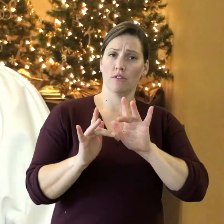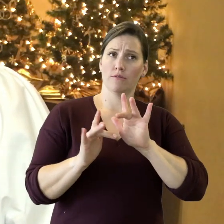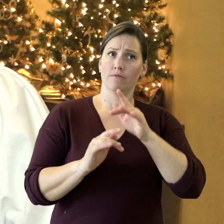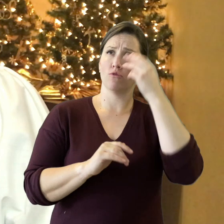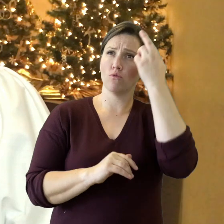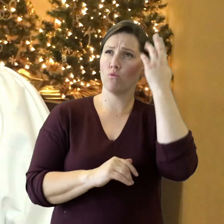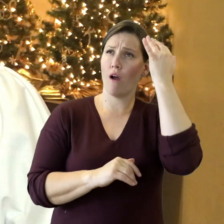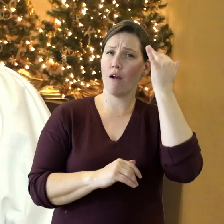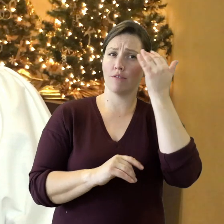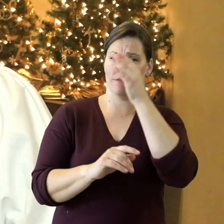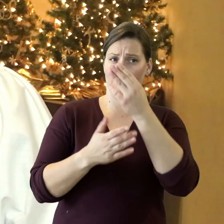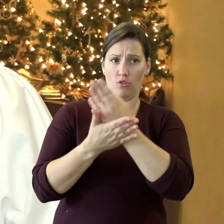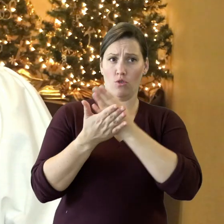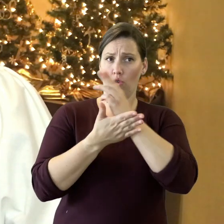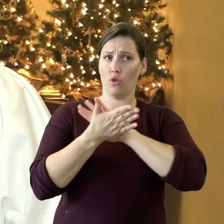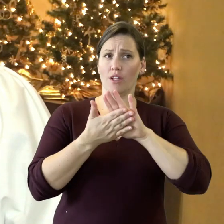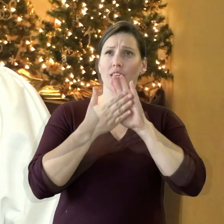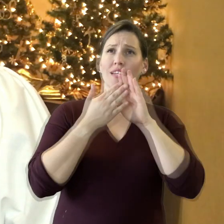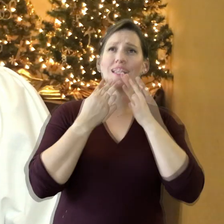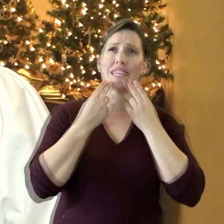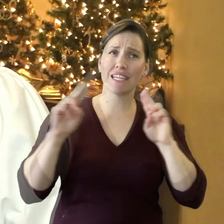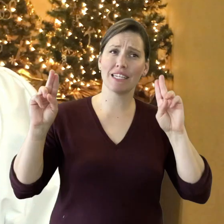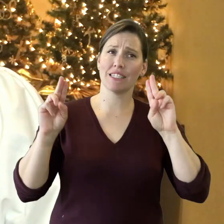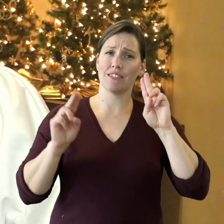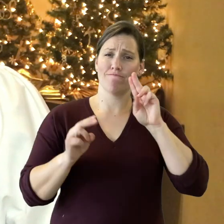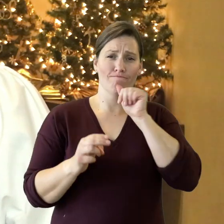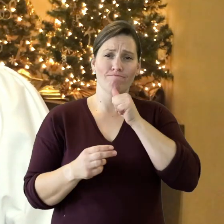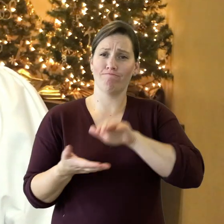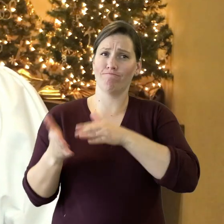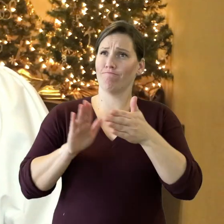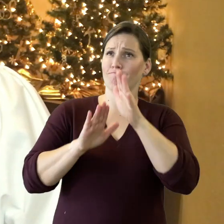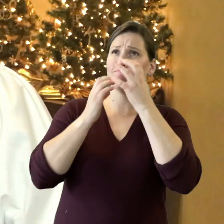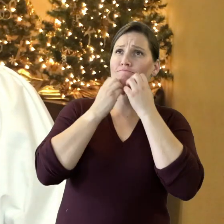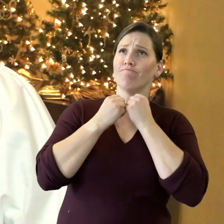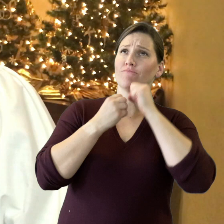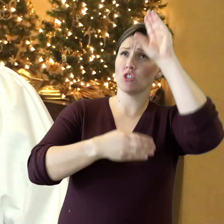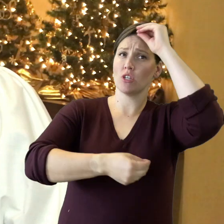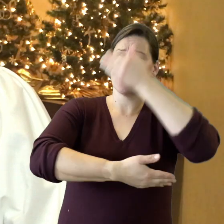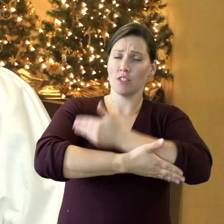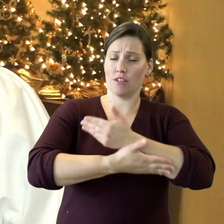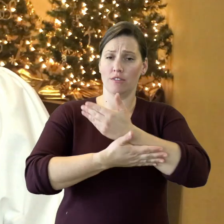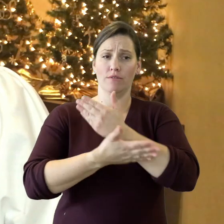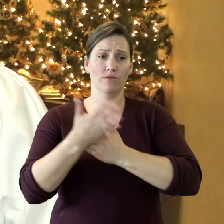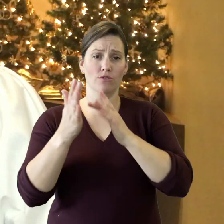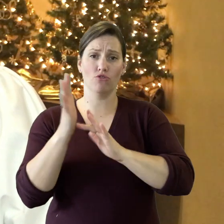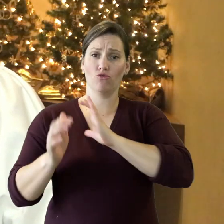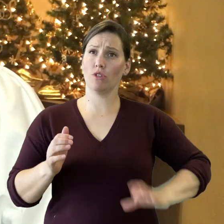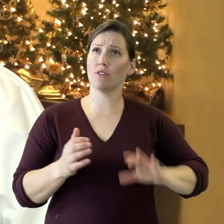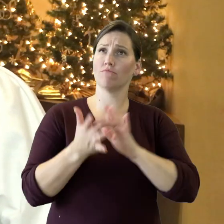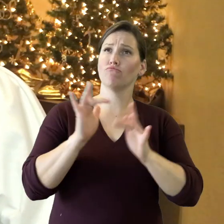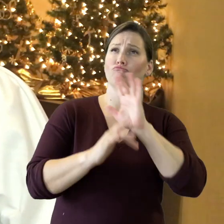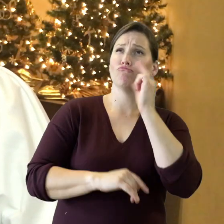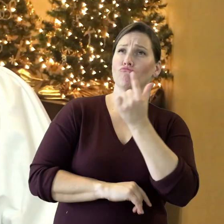for the sake of the holy, innocent, bitter sufferings and death of thy beloved Son, Jesus Christ, to be